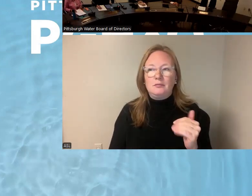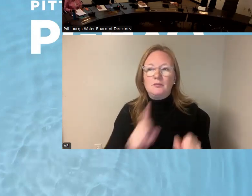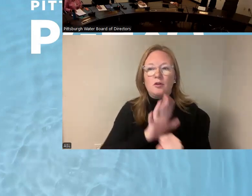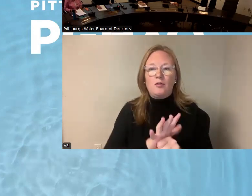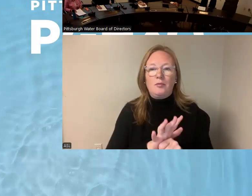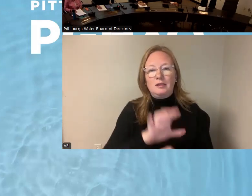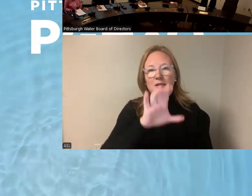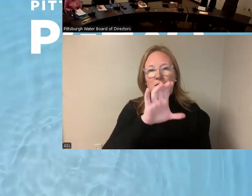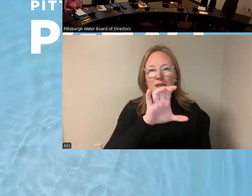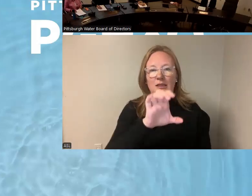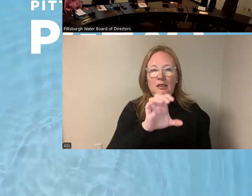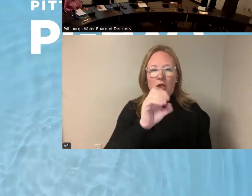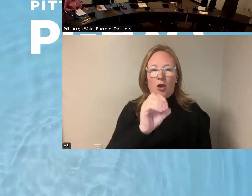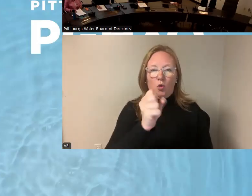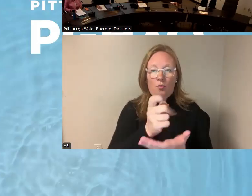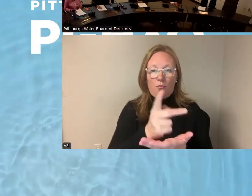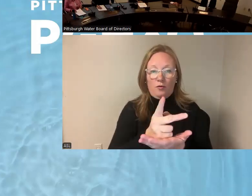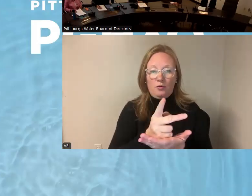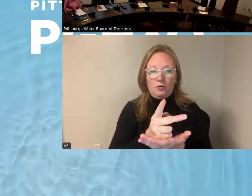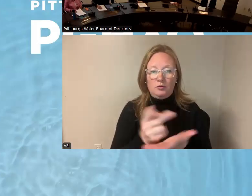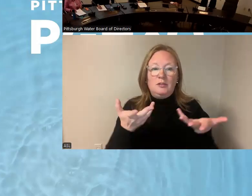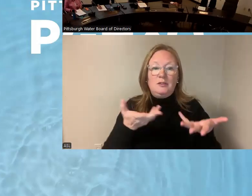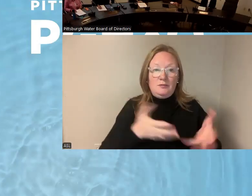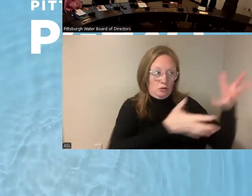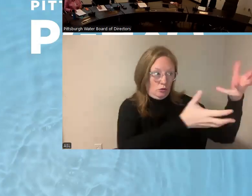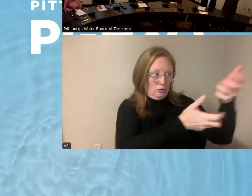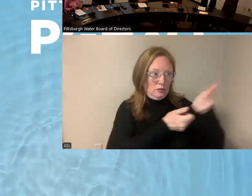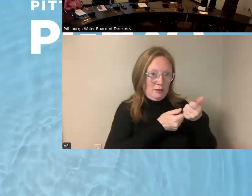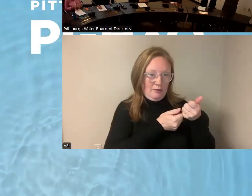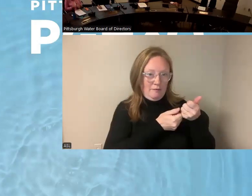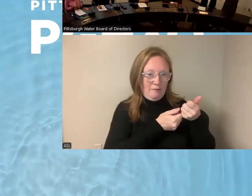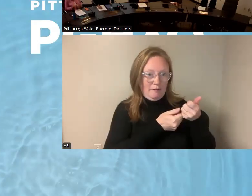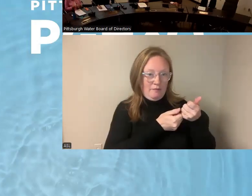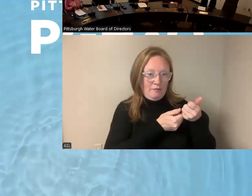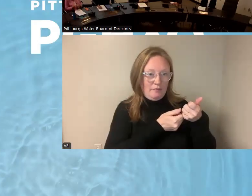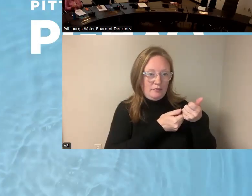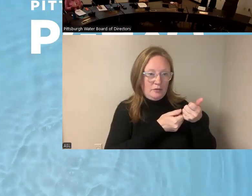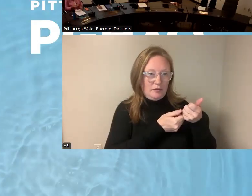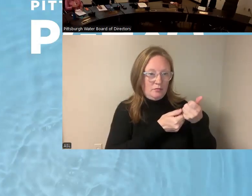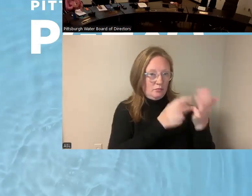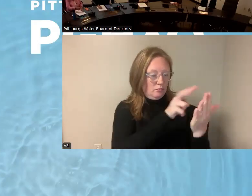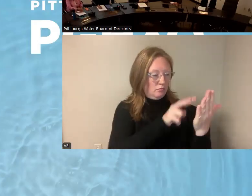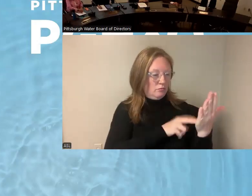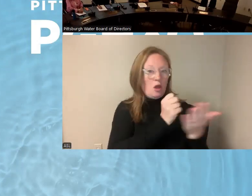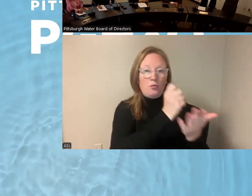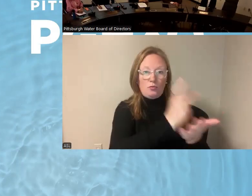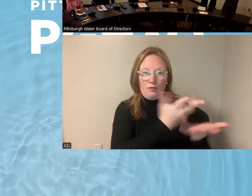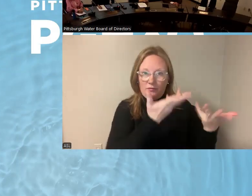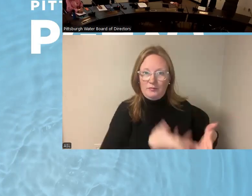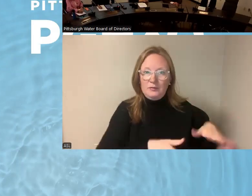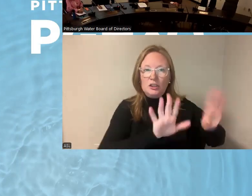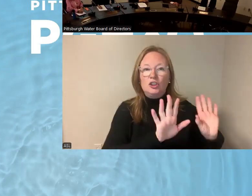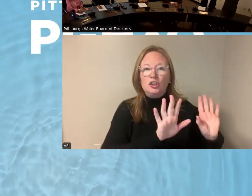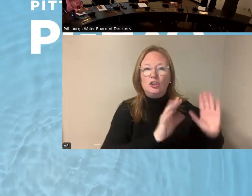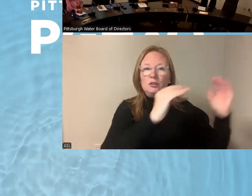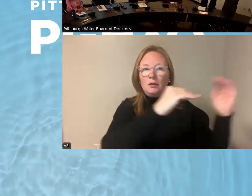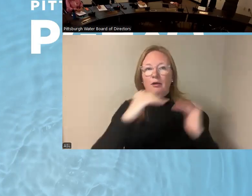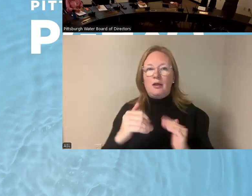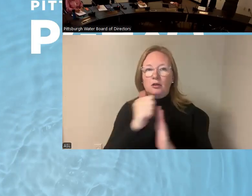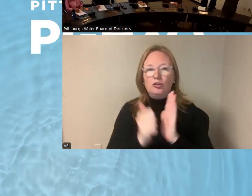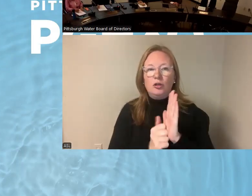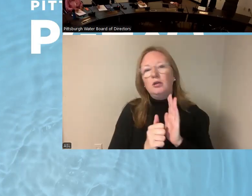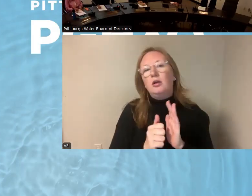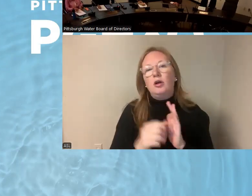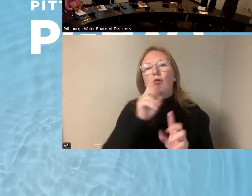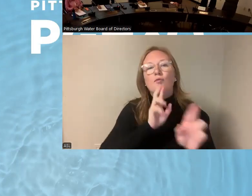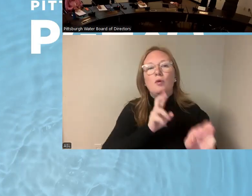of the CEO approvals, which we did receive and did approve. Next agenda item is